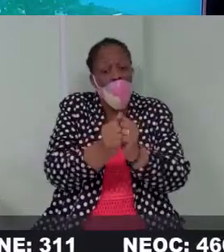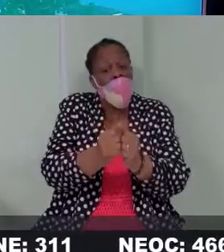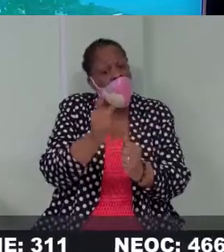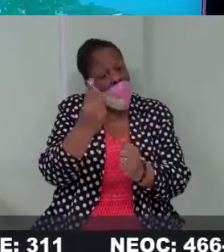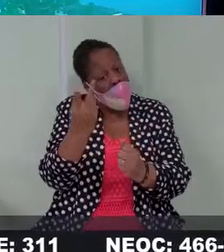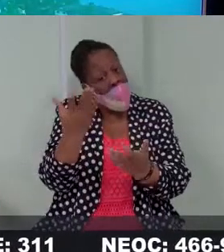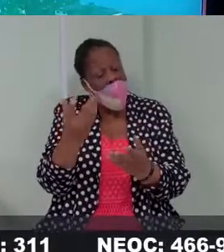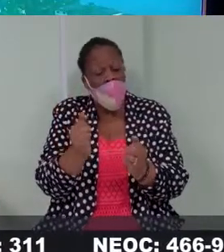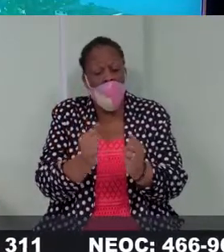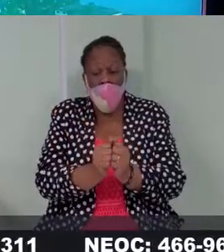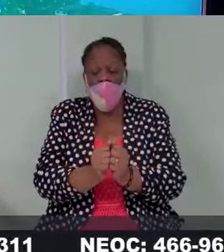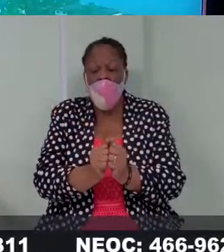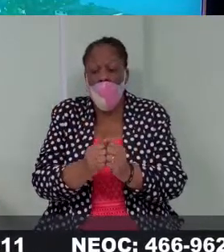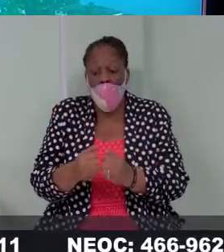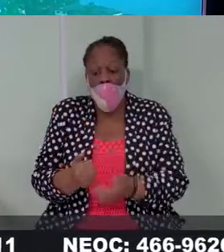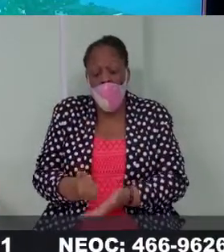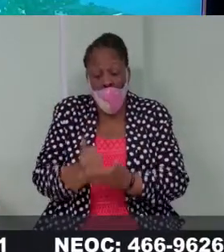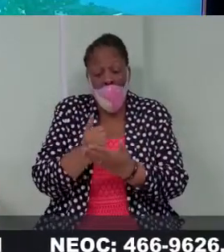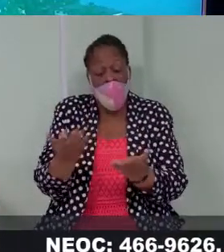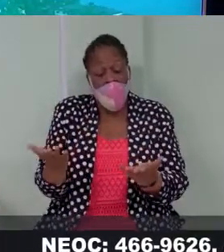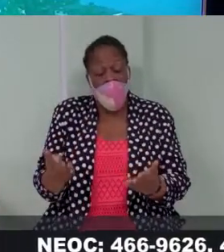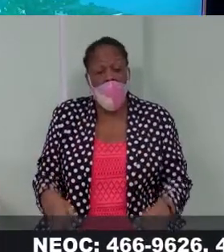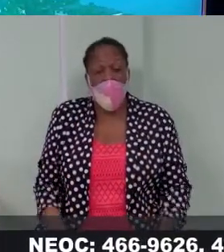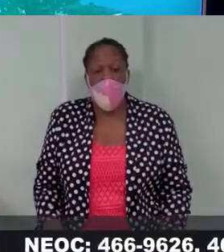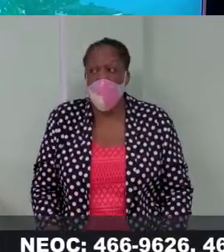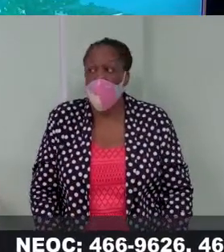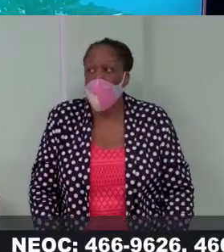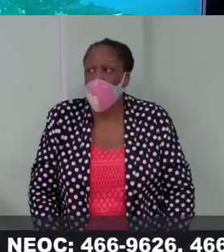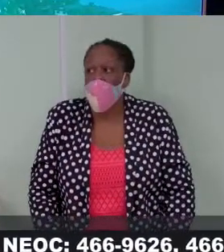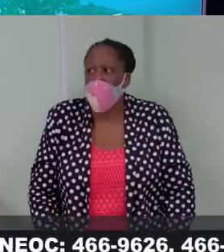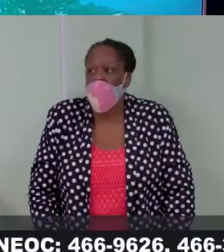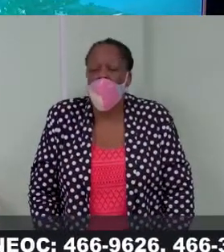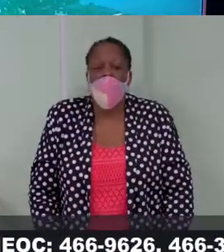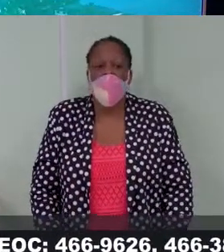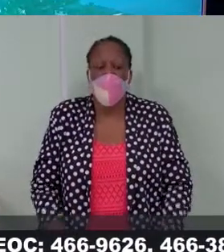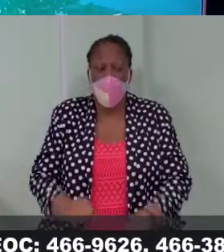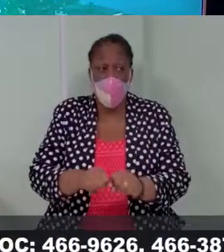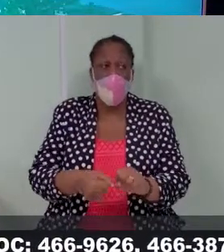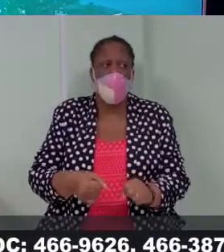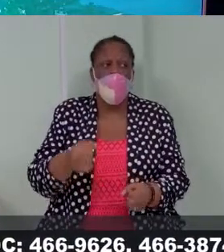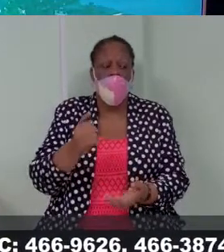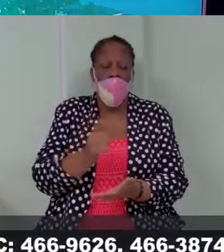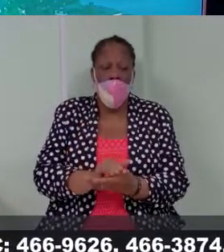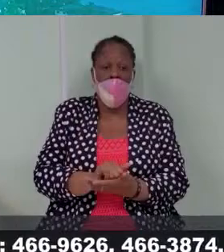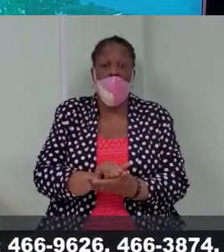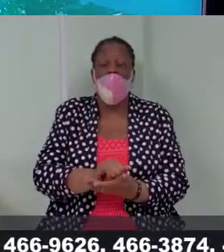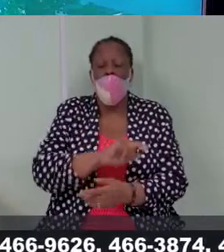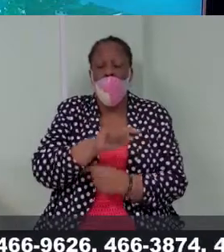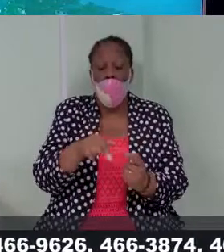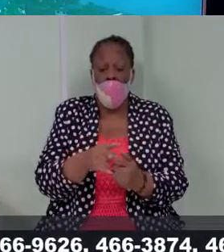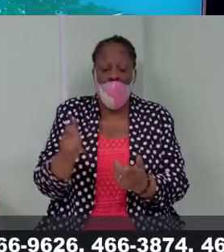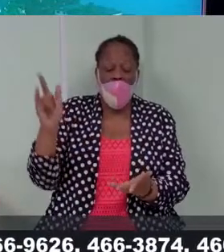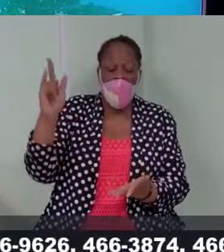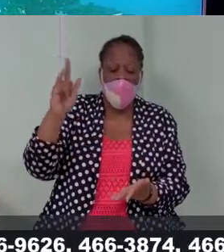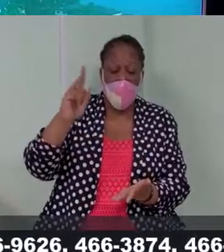the next of kin of that individual should really submit a medical report to the office of the